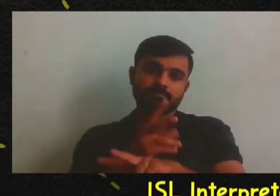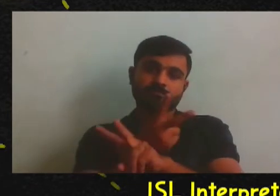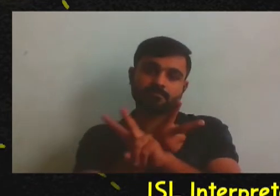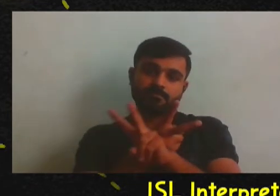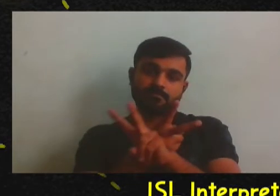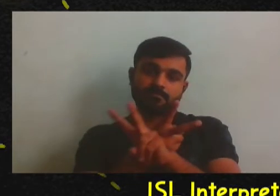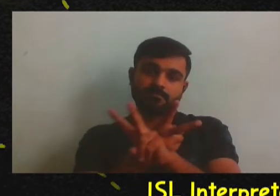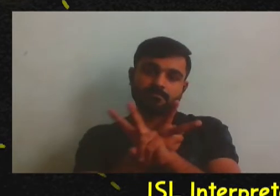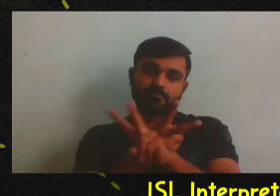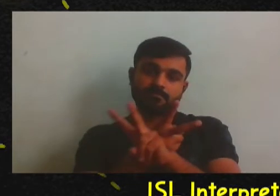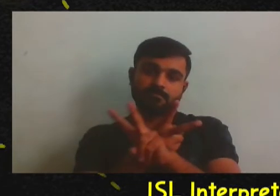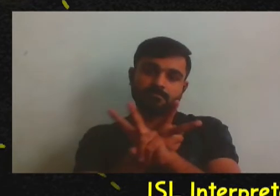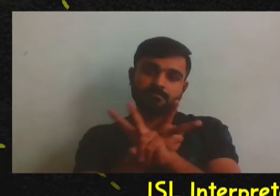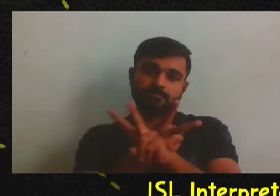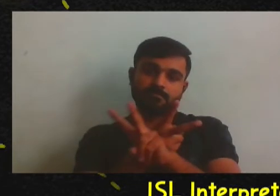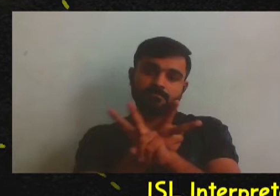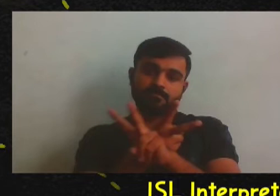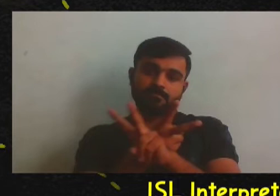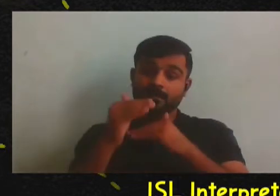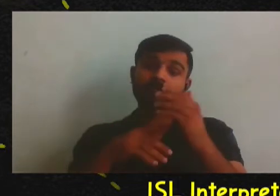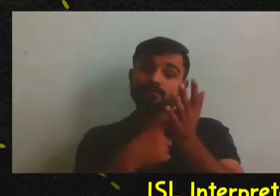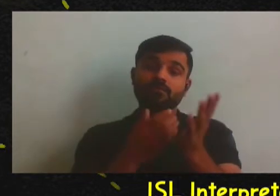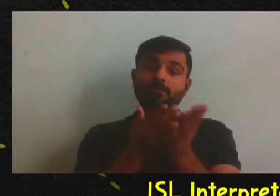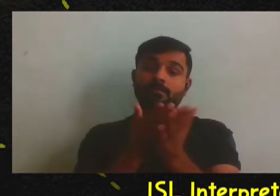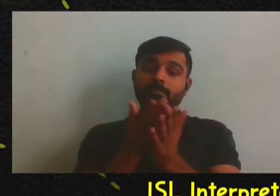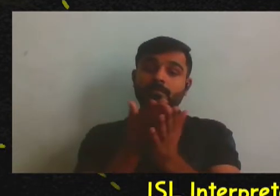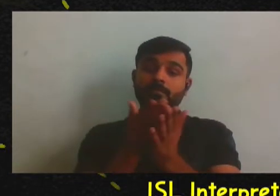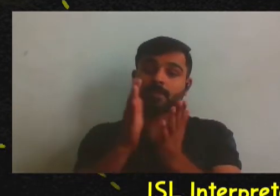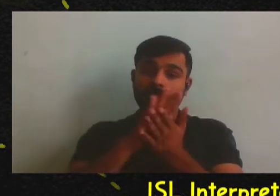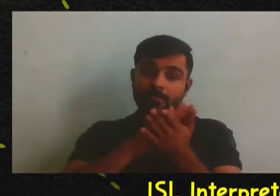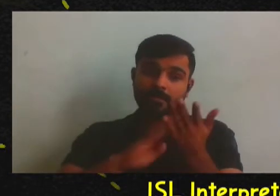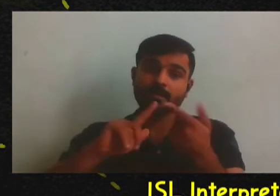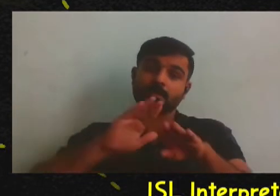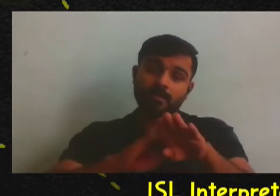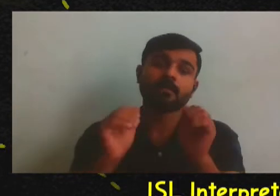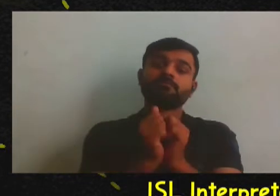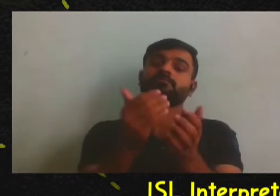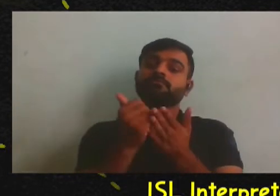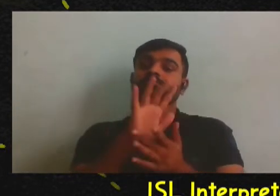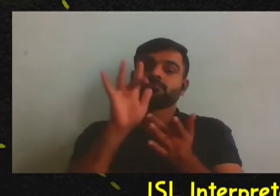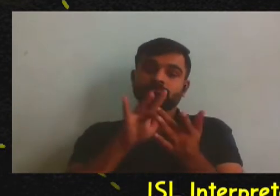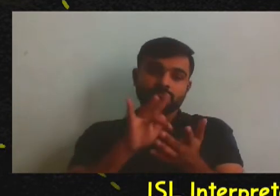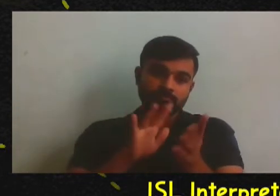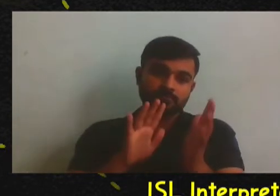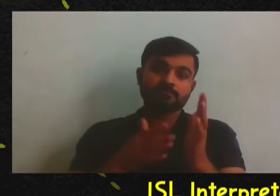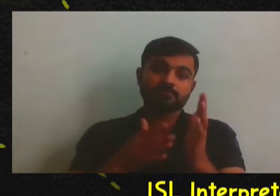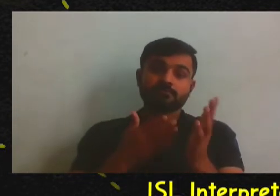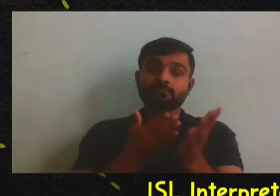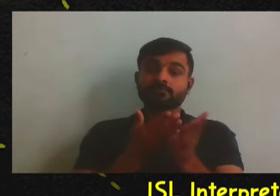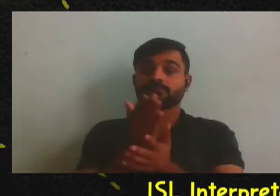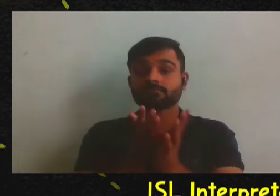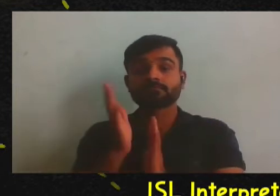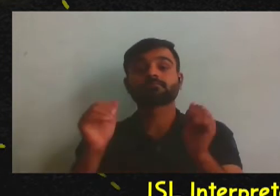of developing protocols based on experiences of helplines, because the way one particular